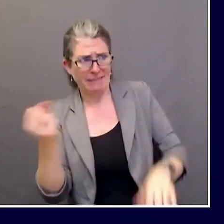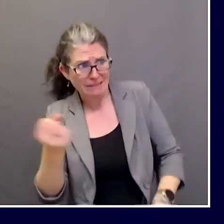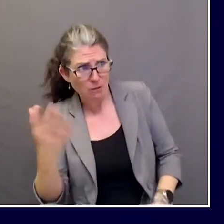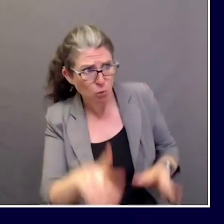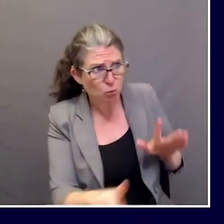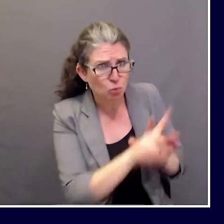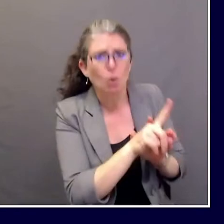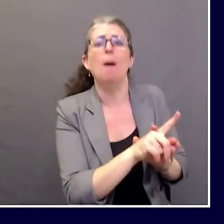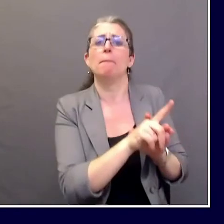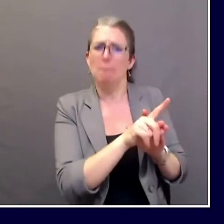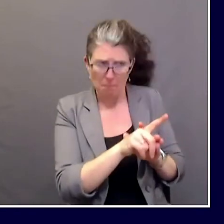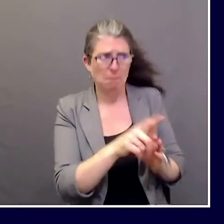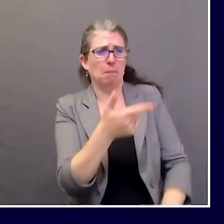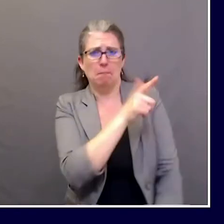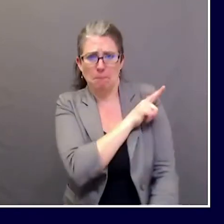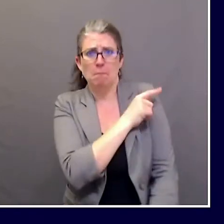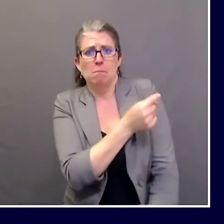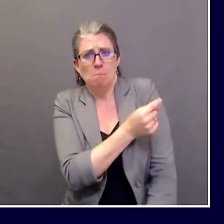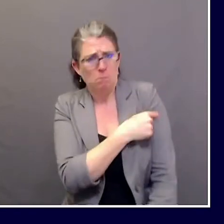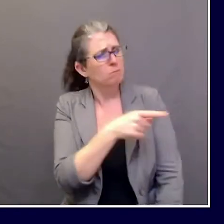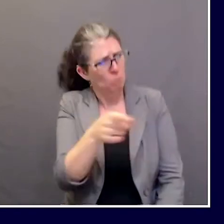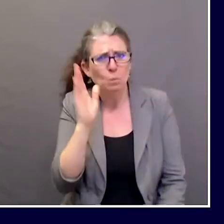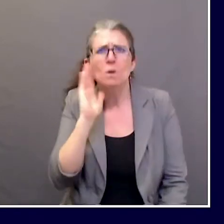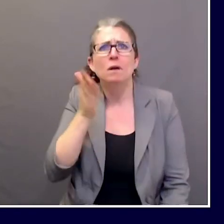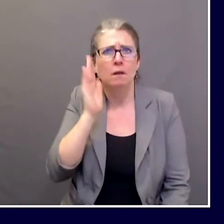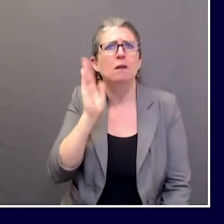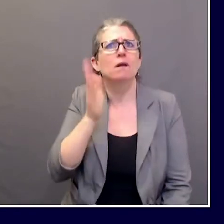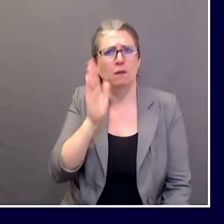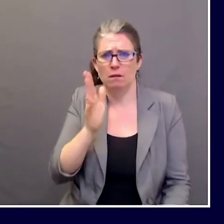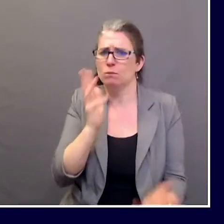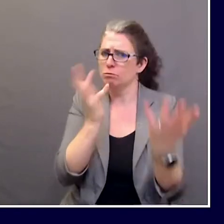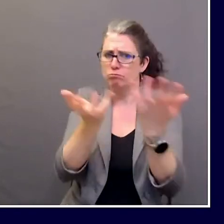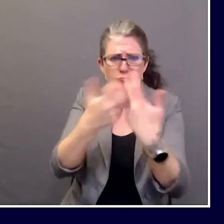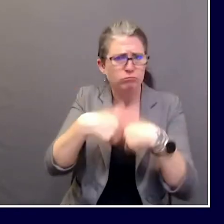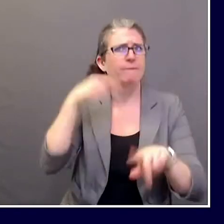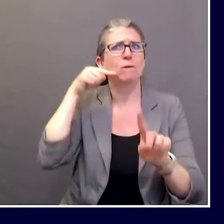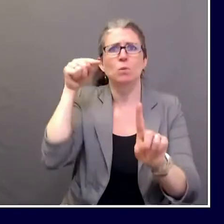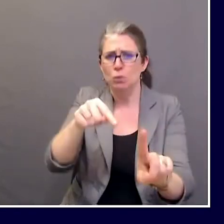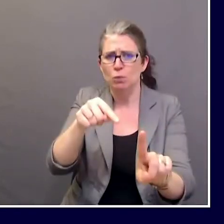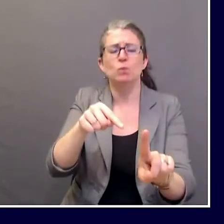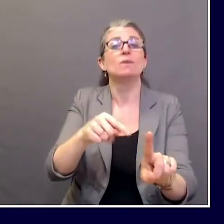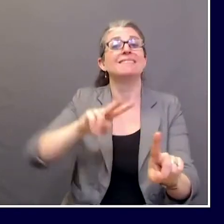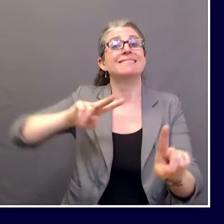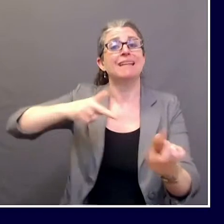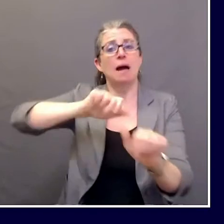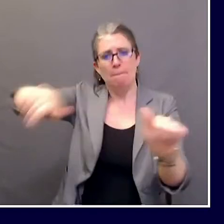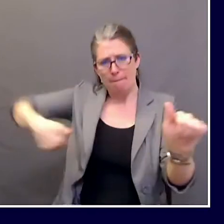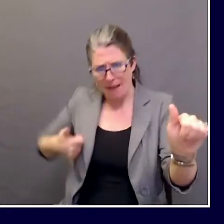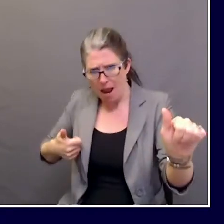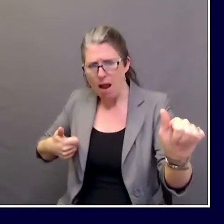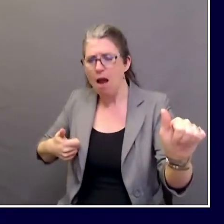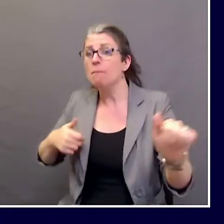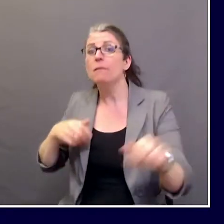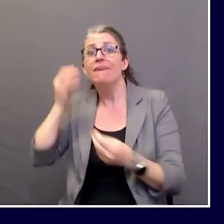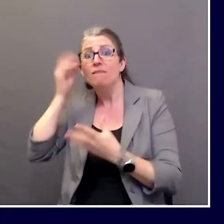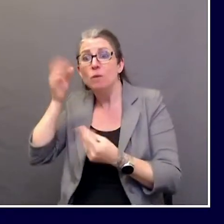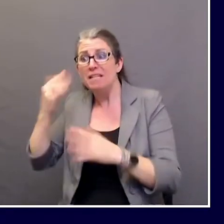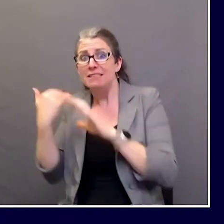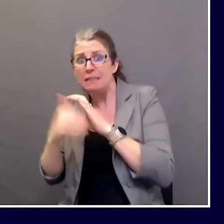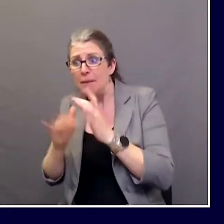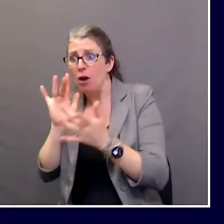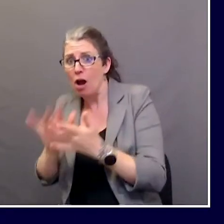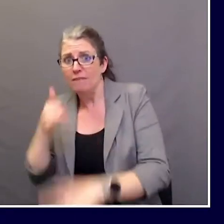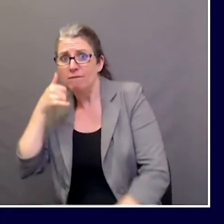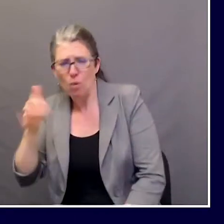in touch with everybody who goes to that Oxford site to make sure that they know how they can get their second dose. I